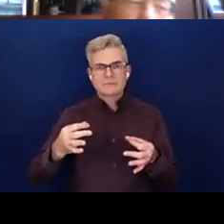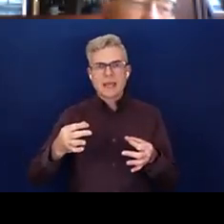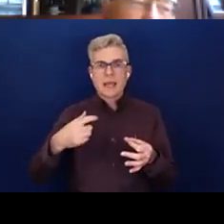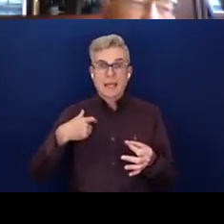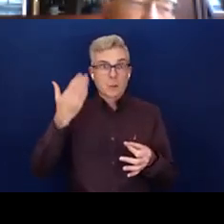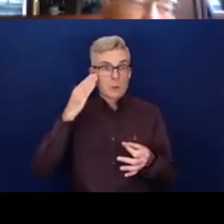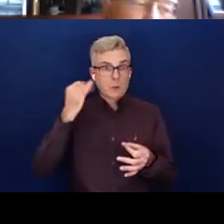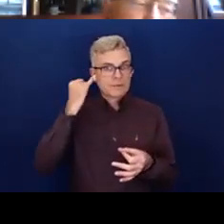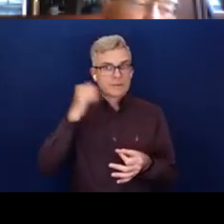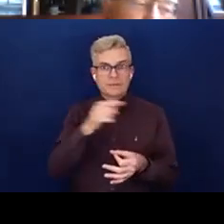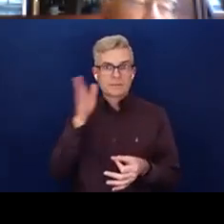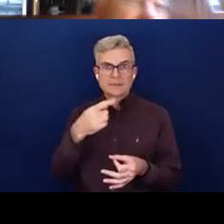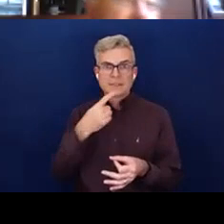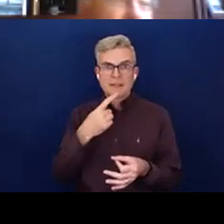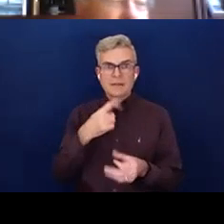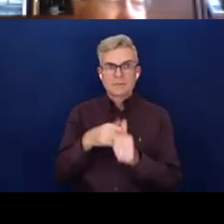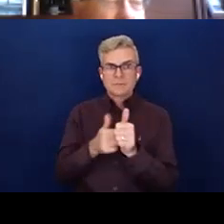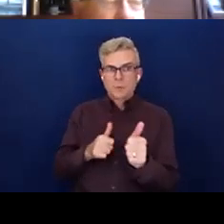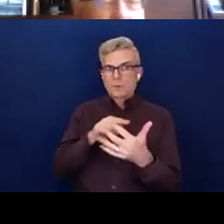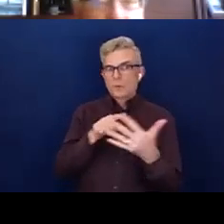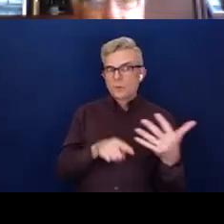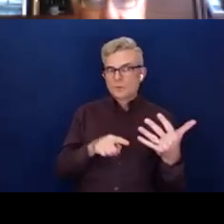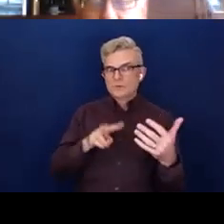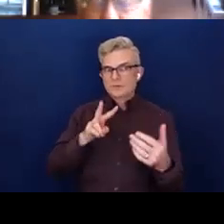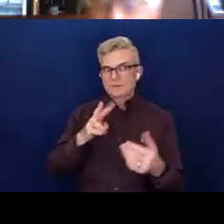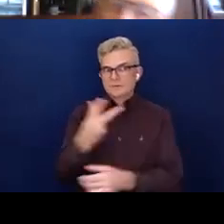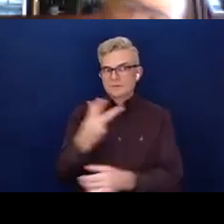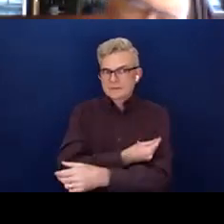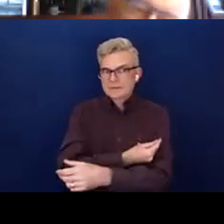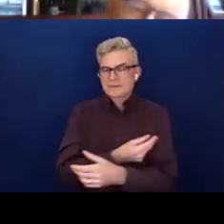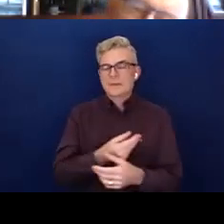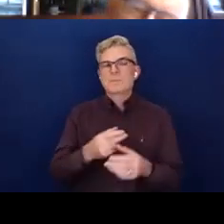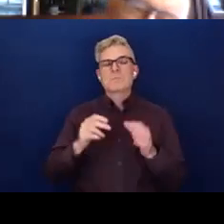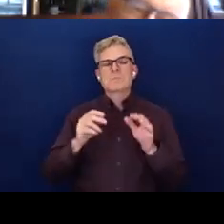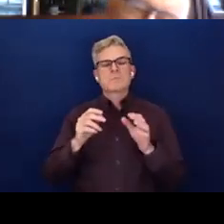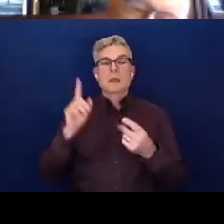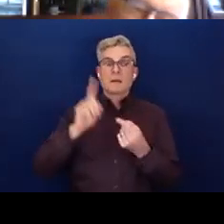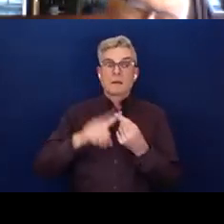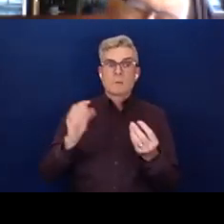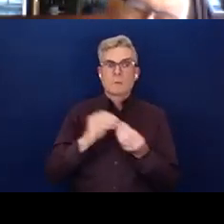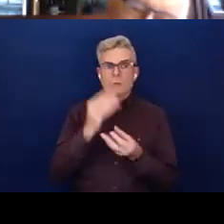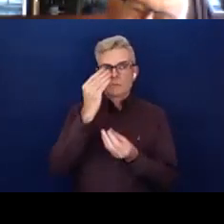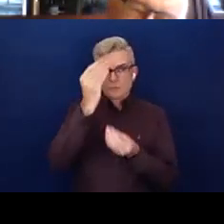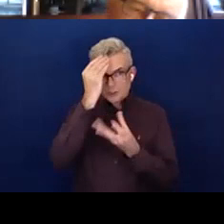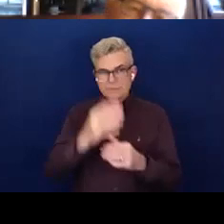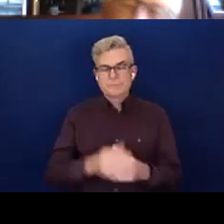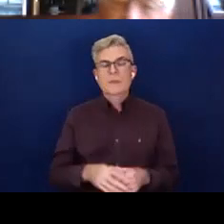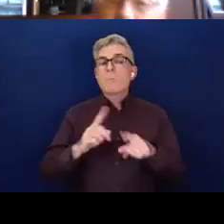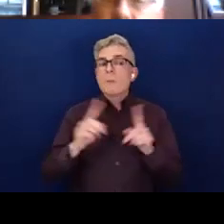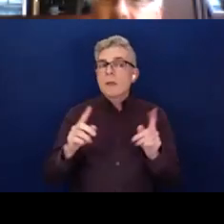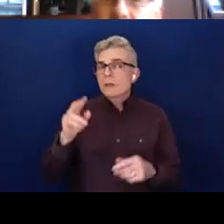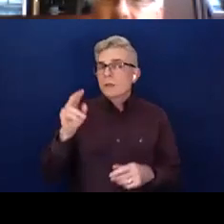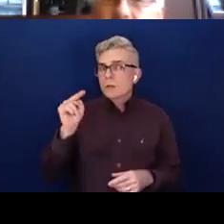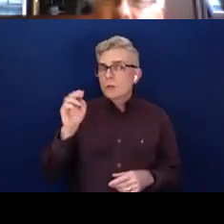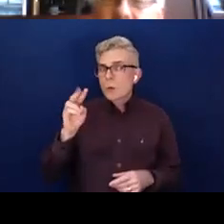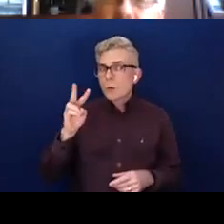vaccines if you're immunosuppressed until we get more information. The Novavax should be very safe, but right now I